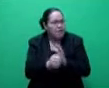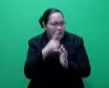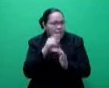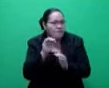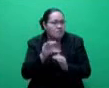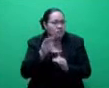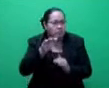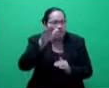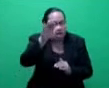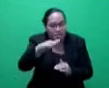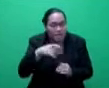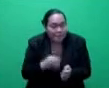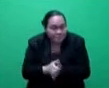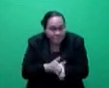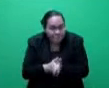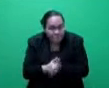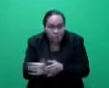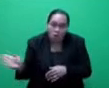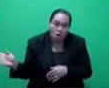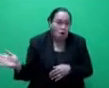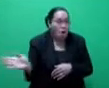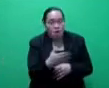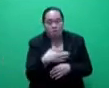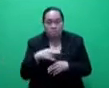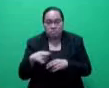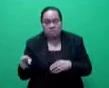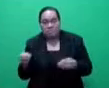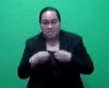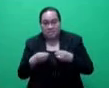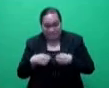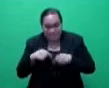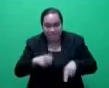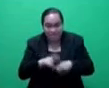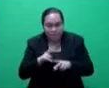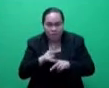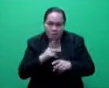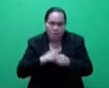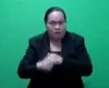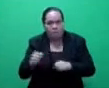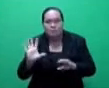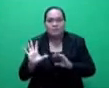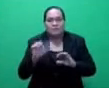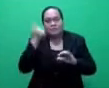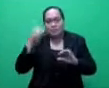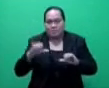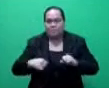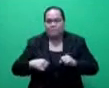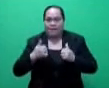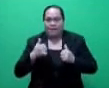that Fijian businesses return to prosperity and make our towns and cities vibrant